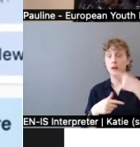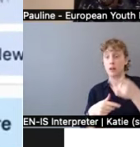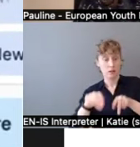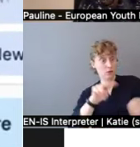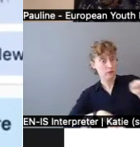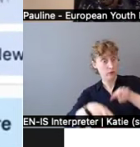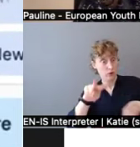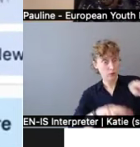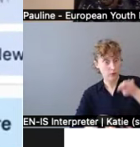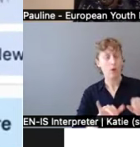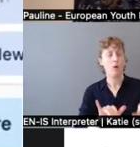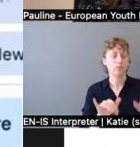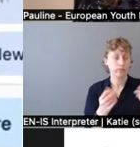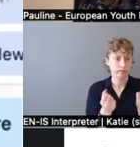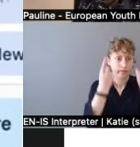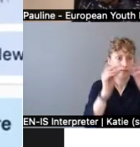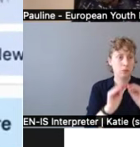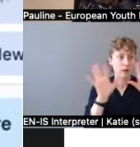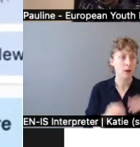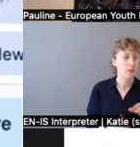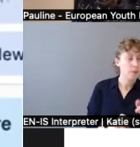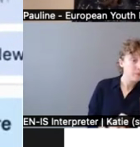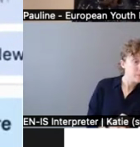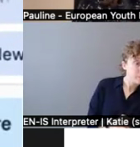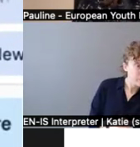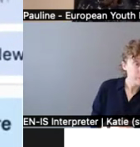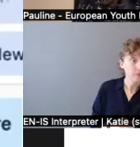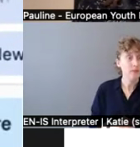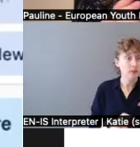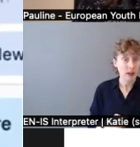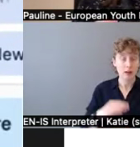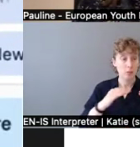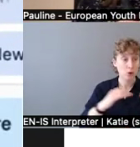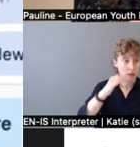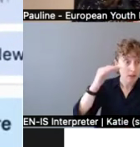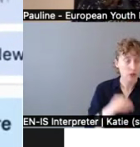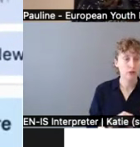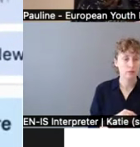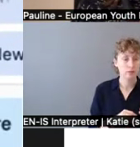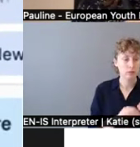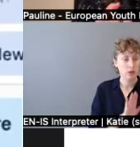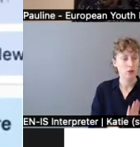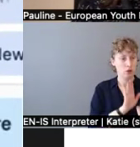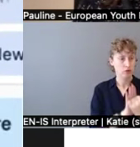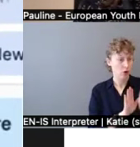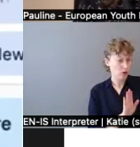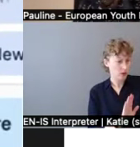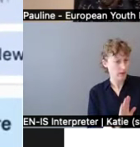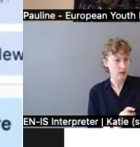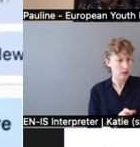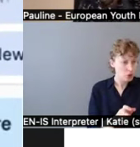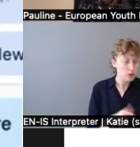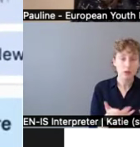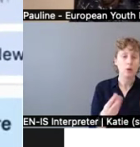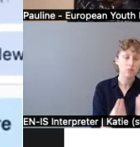of the organization this cost is for, the role that this person will have or these people will have, and